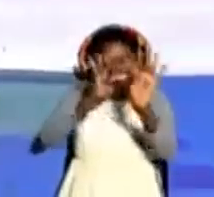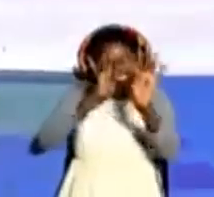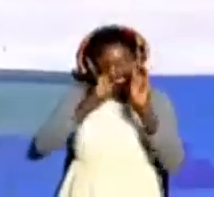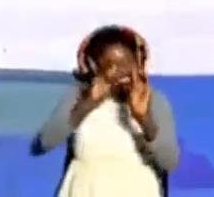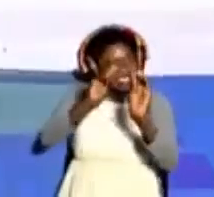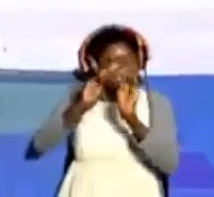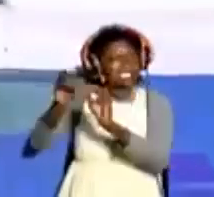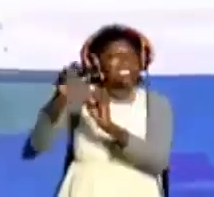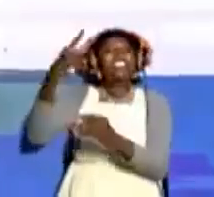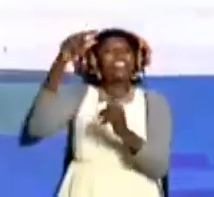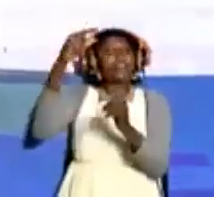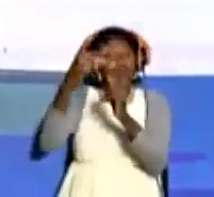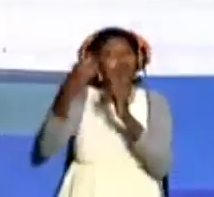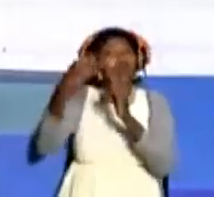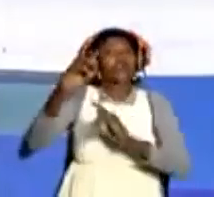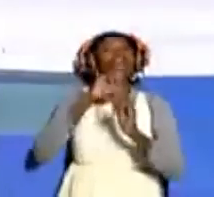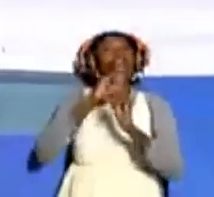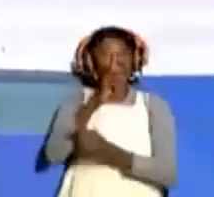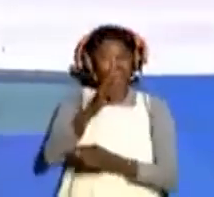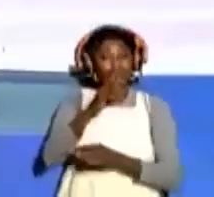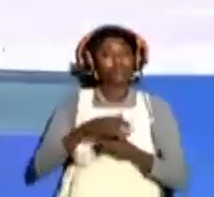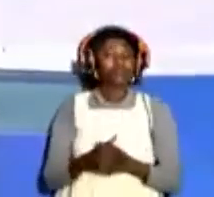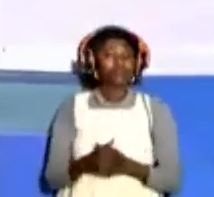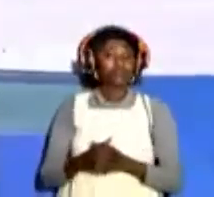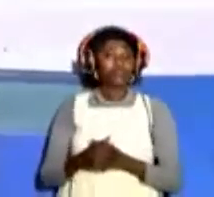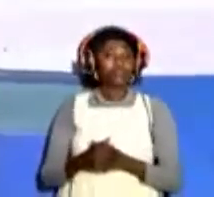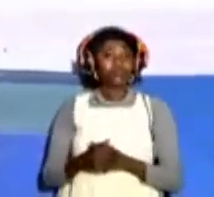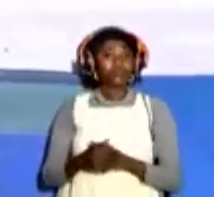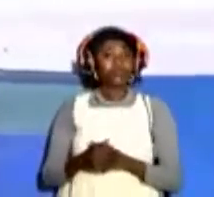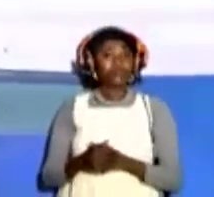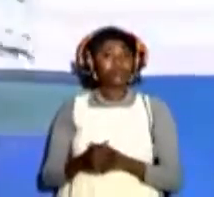teaching the word of truth.